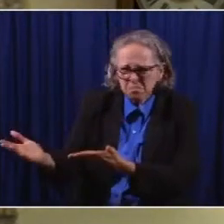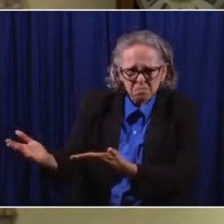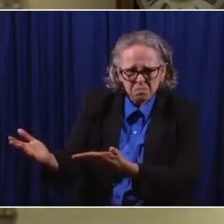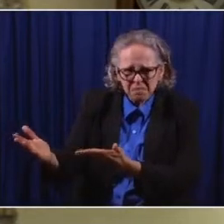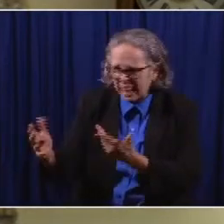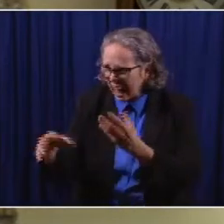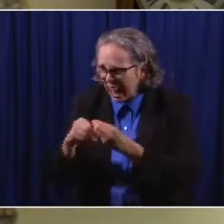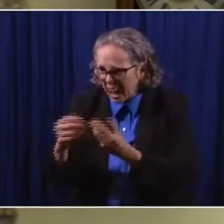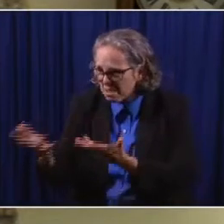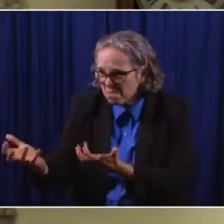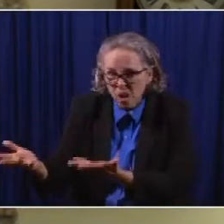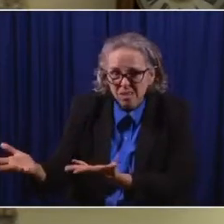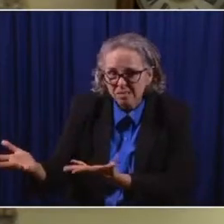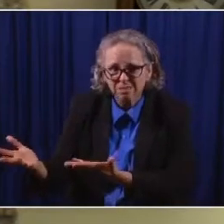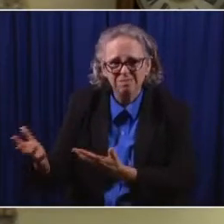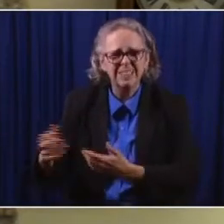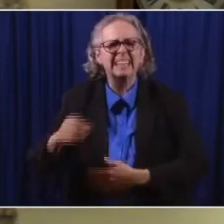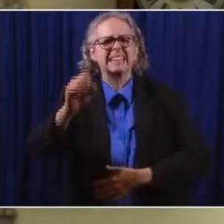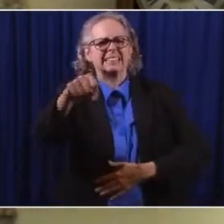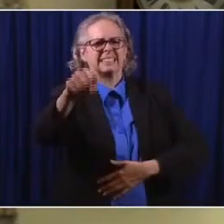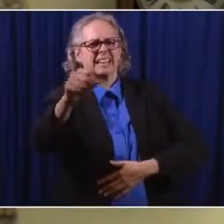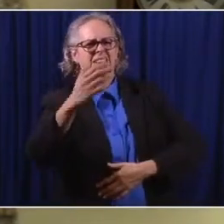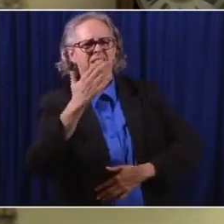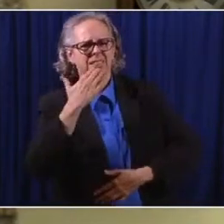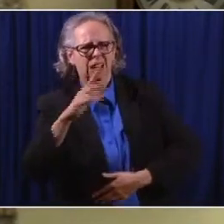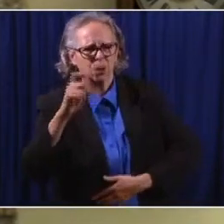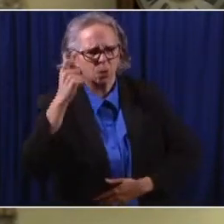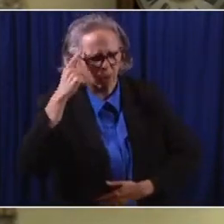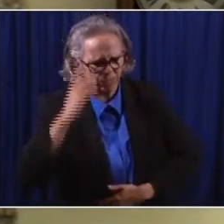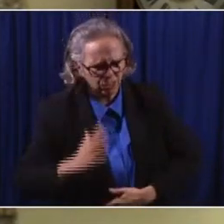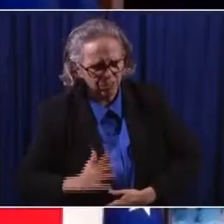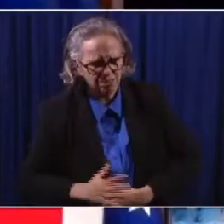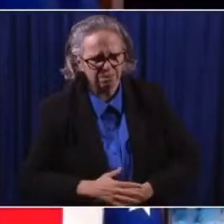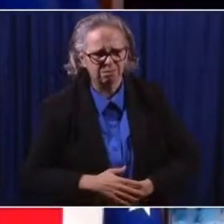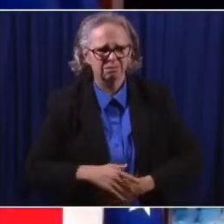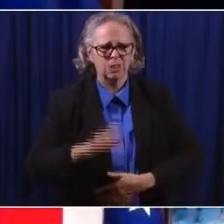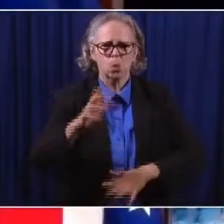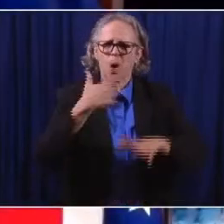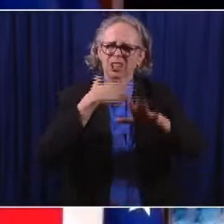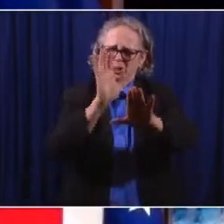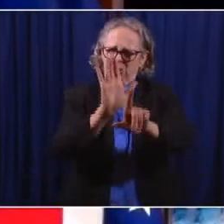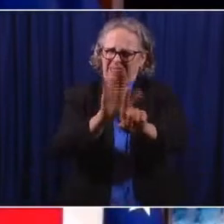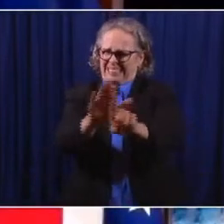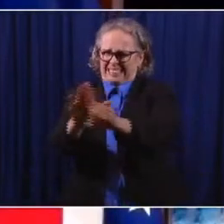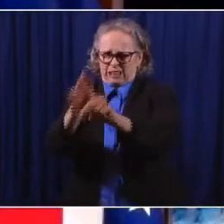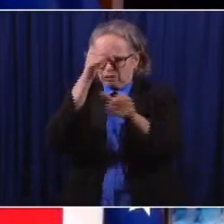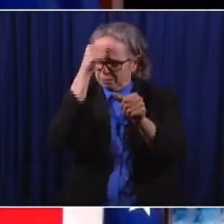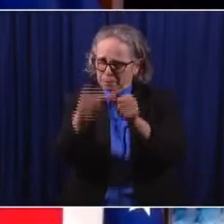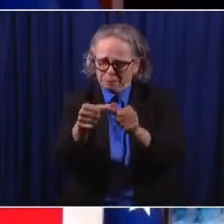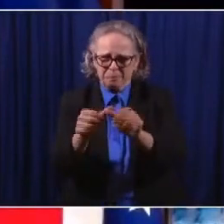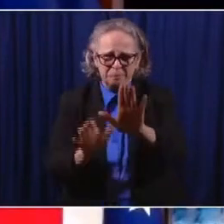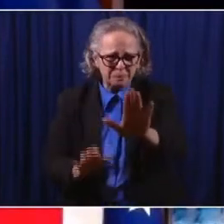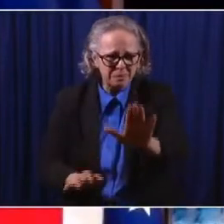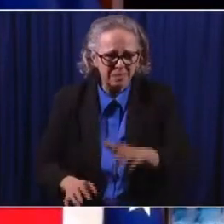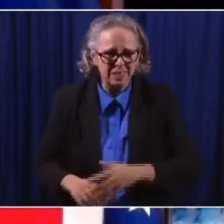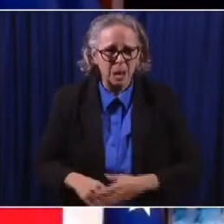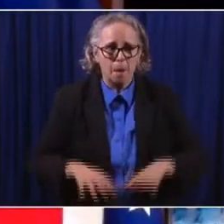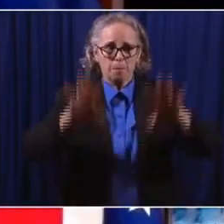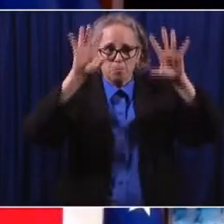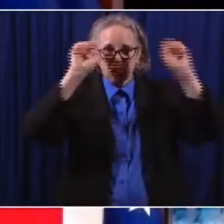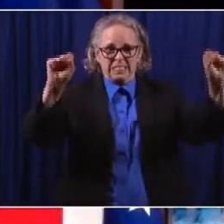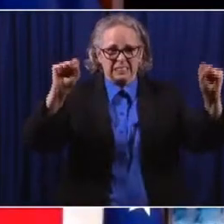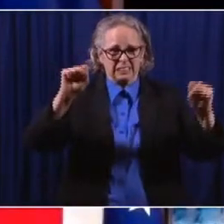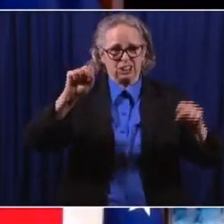anything to that or not. Yeah, thanks, Governor. It's just a reminder that President Trump did sign the executive order that